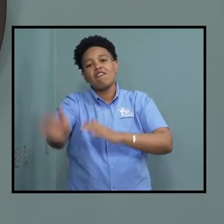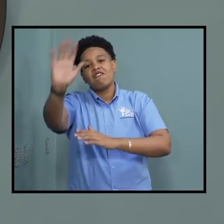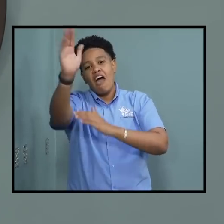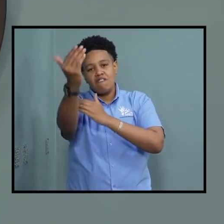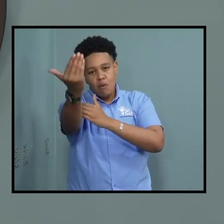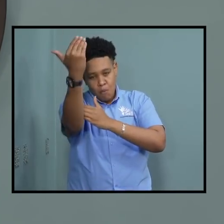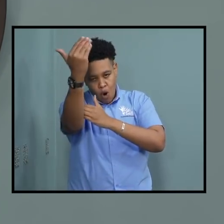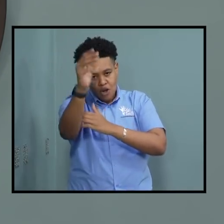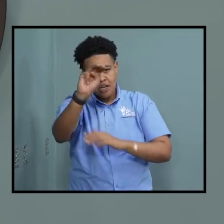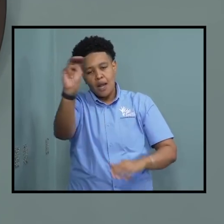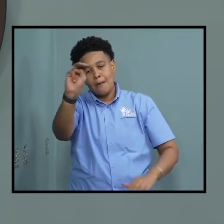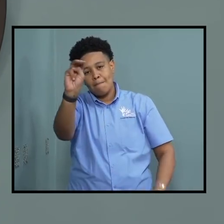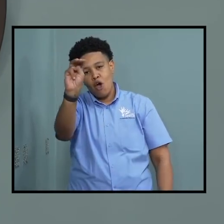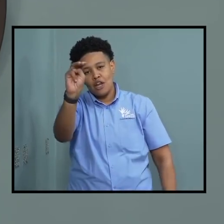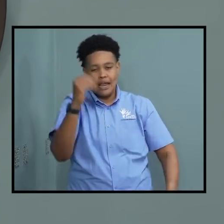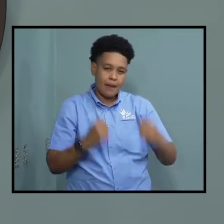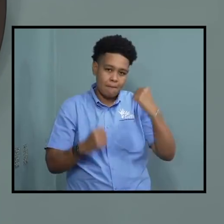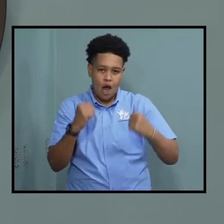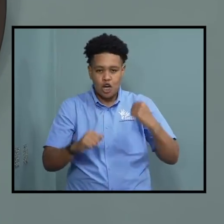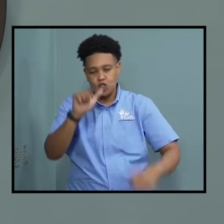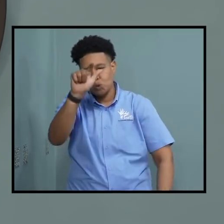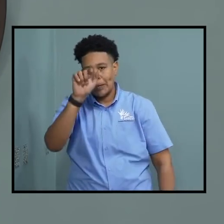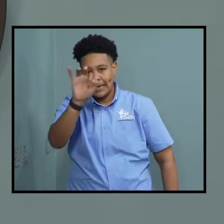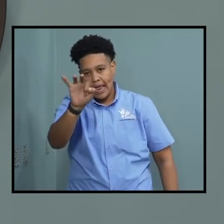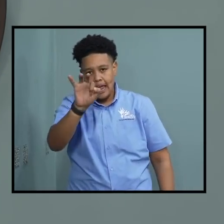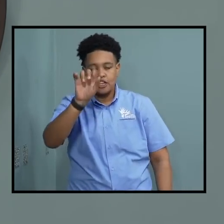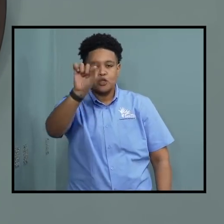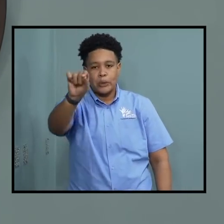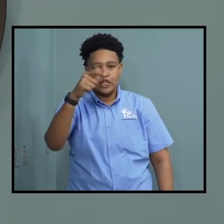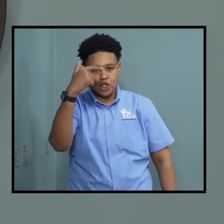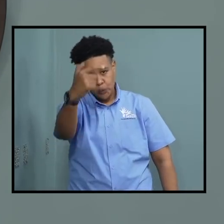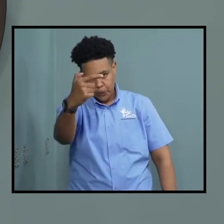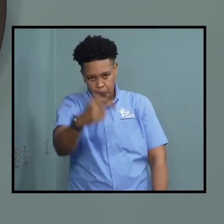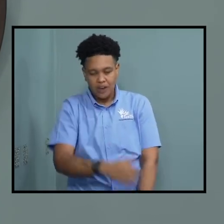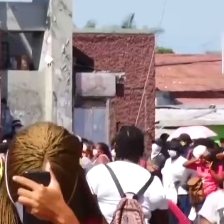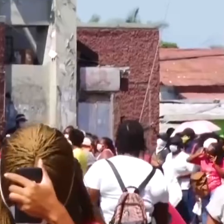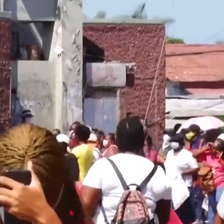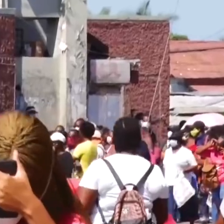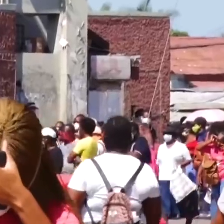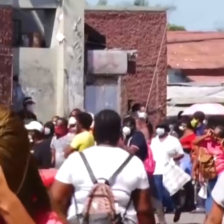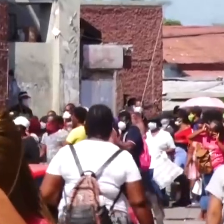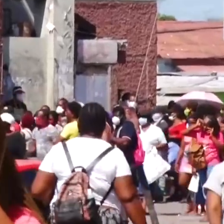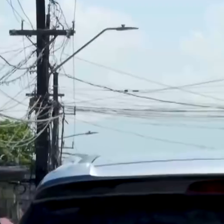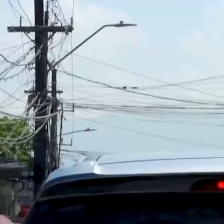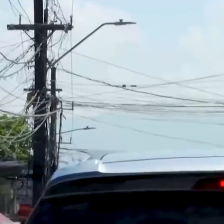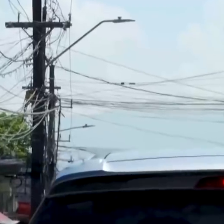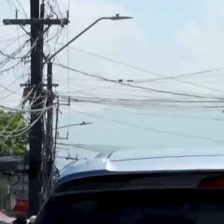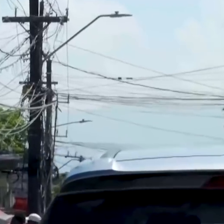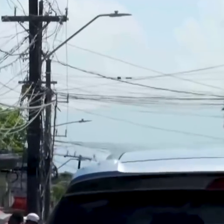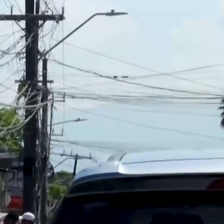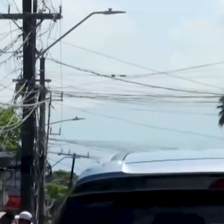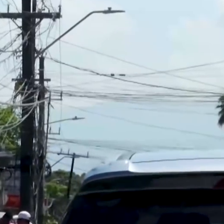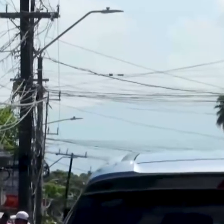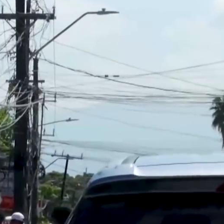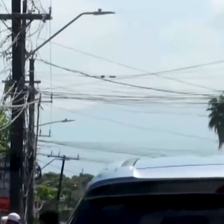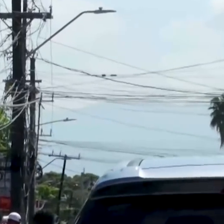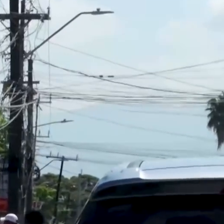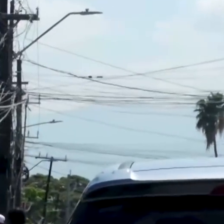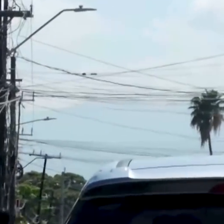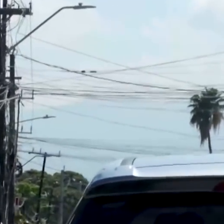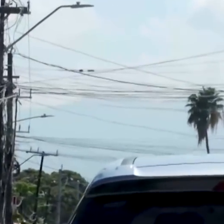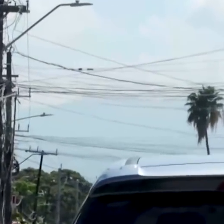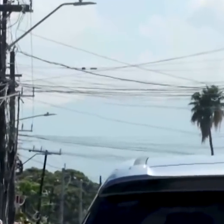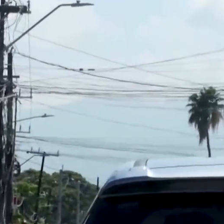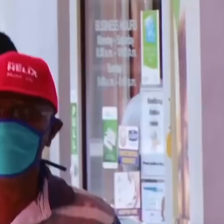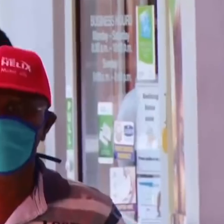on Monday, March 29, 2021. The Prime Minister also outlined plans